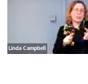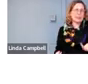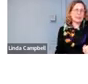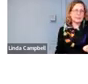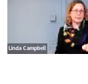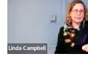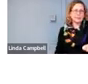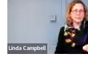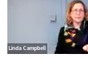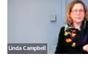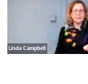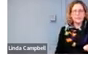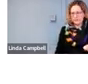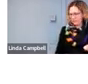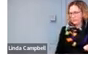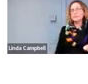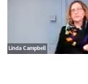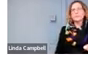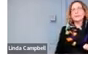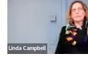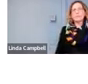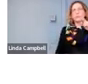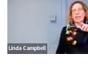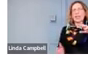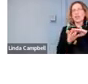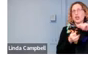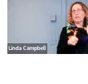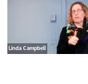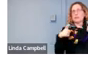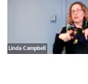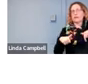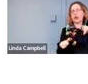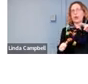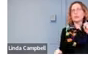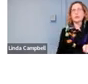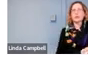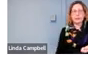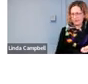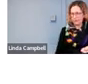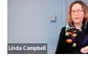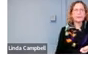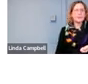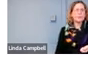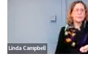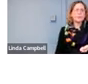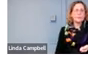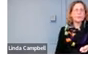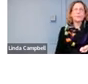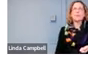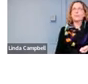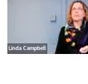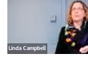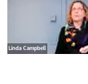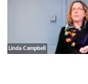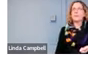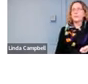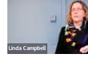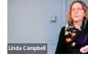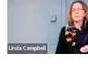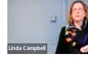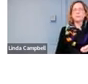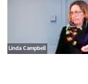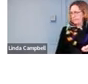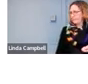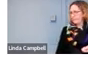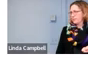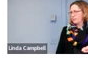important landmarks that really opened up the Great Lakes to these invasive species. And what we can learn from this is what also we can apply